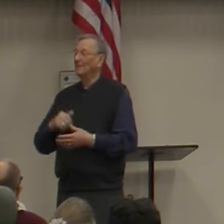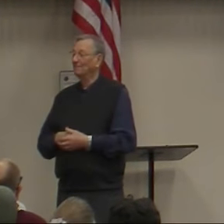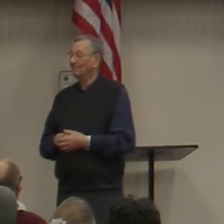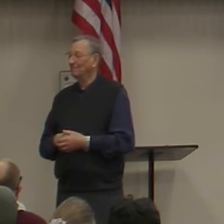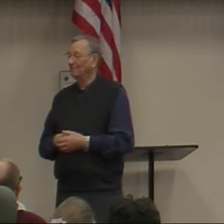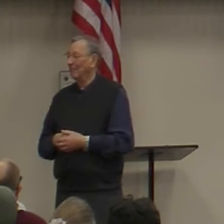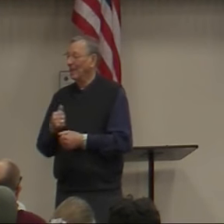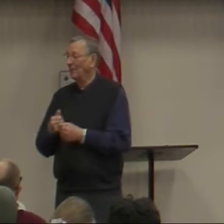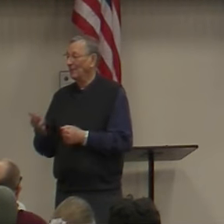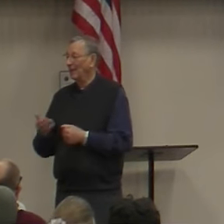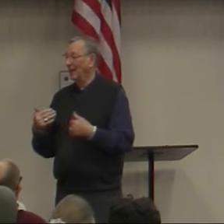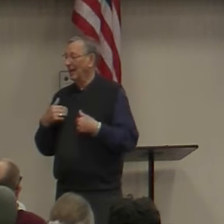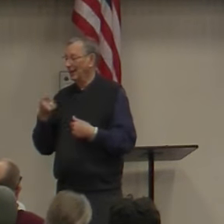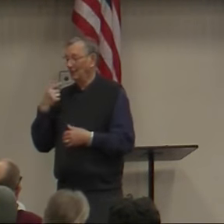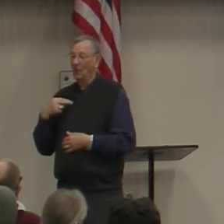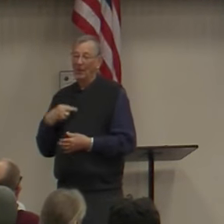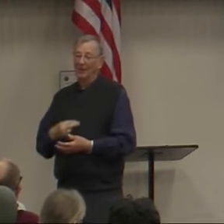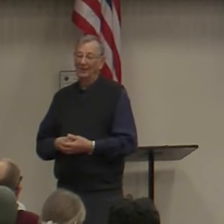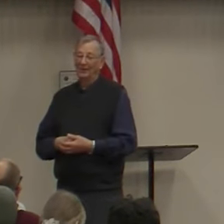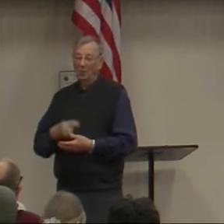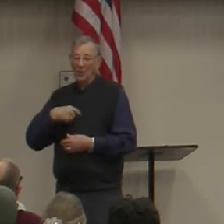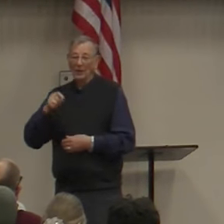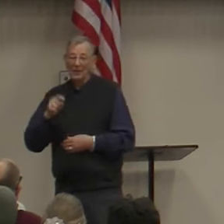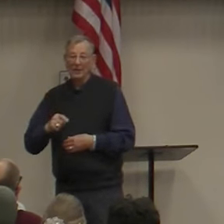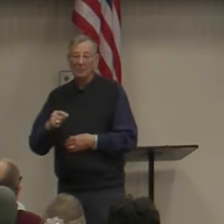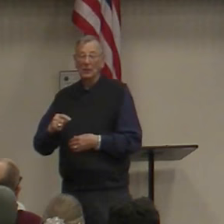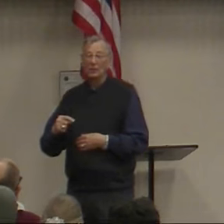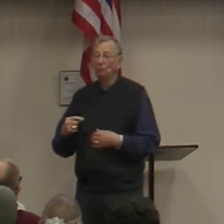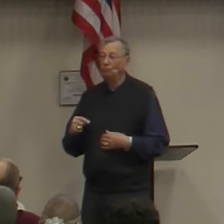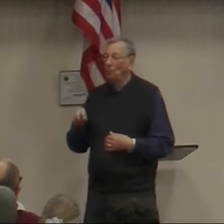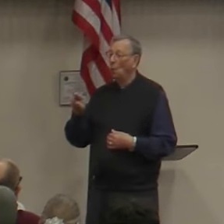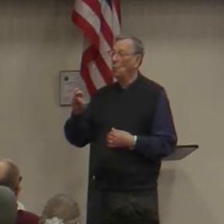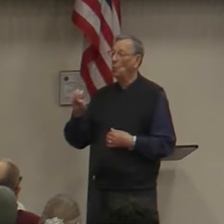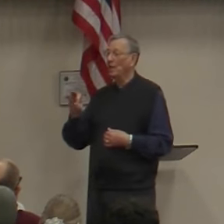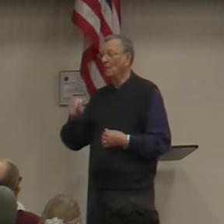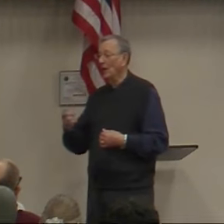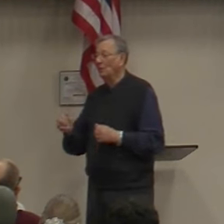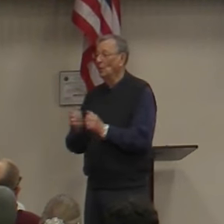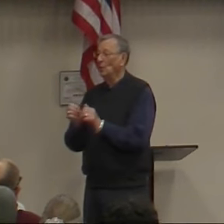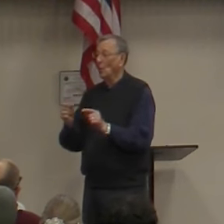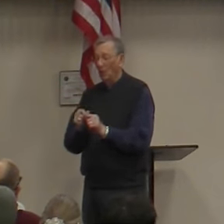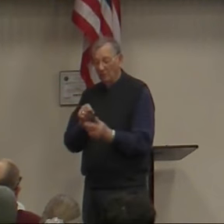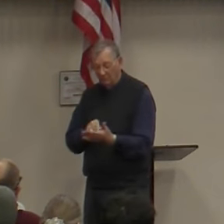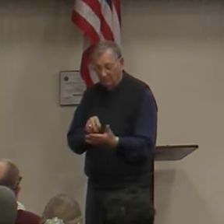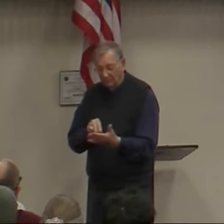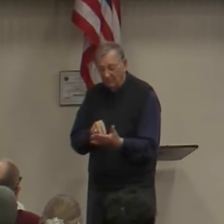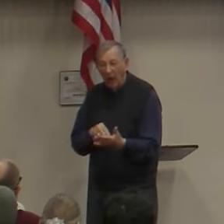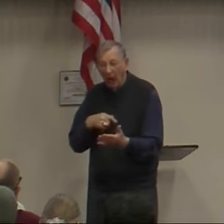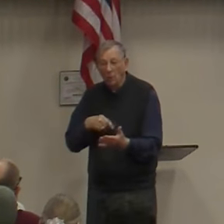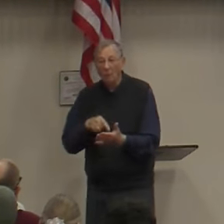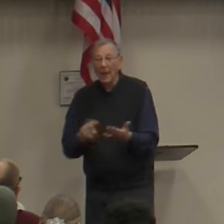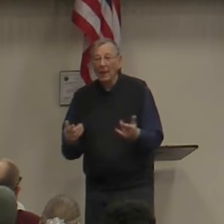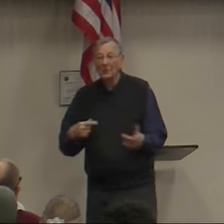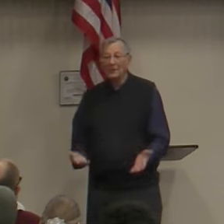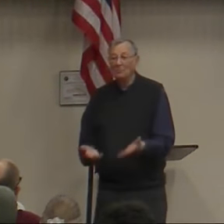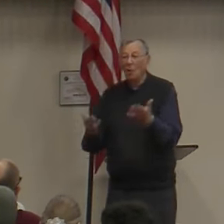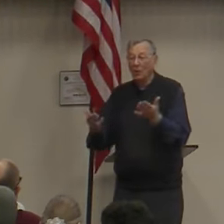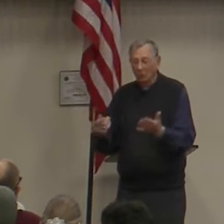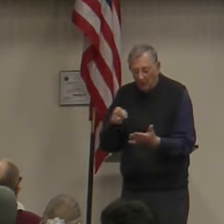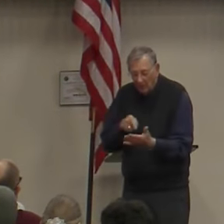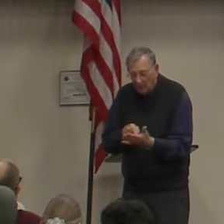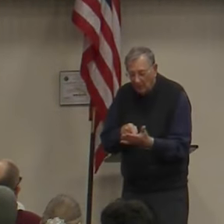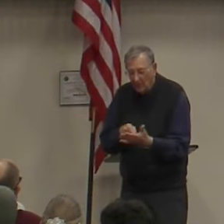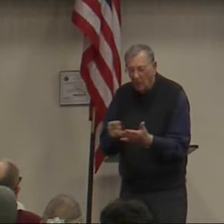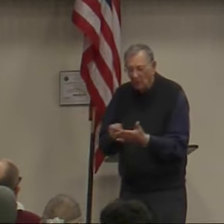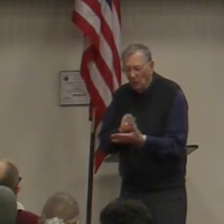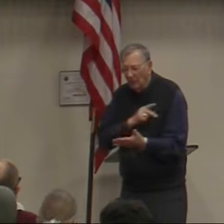and everything he has for us. We need to be refreshed with the word of God. I hope that's what's happening this morning here in this chapel as we go through